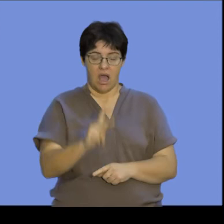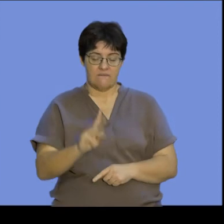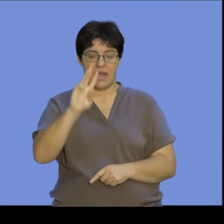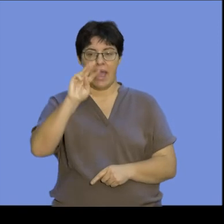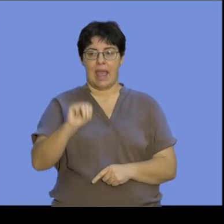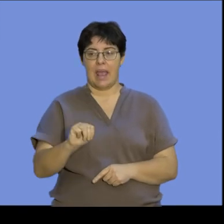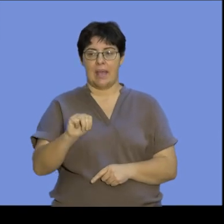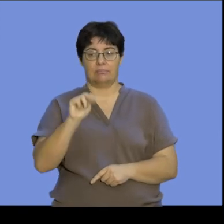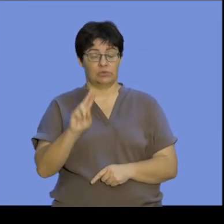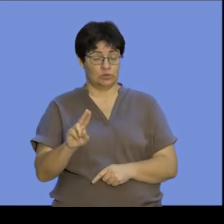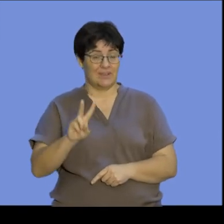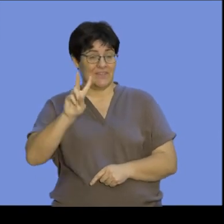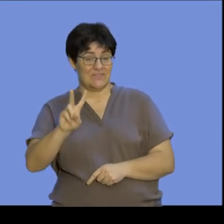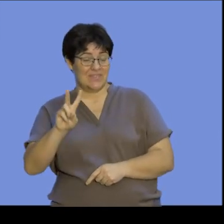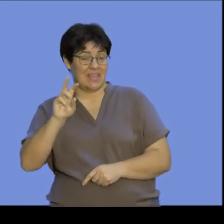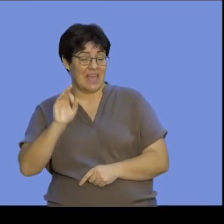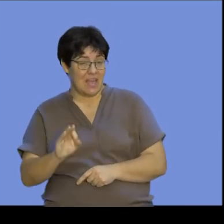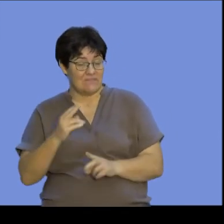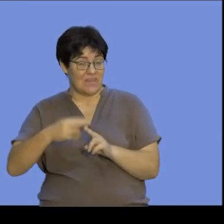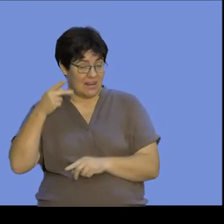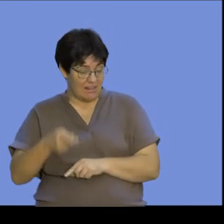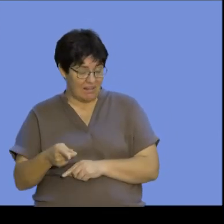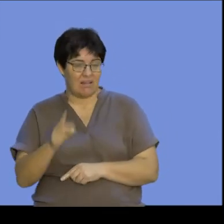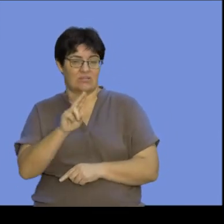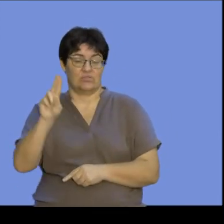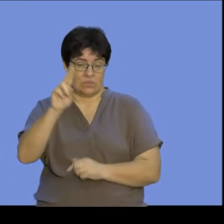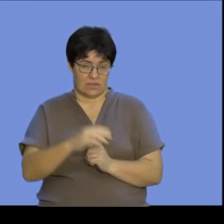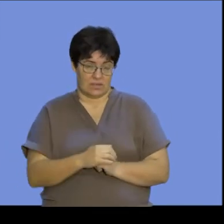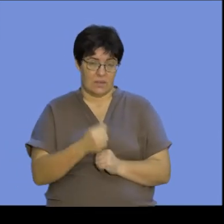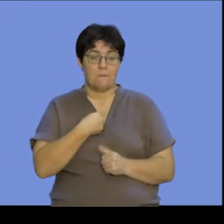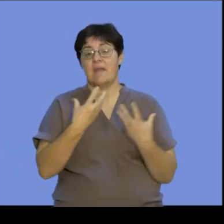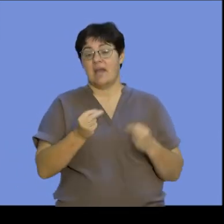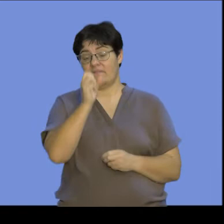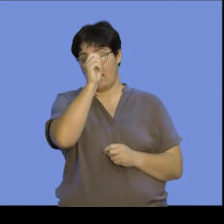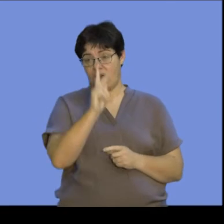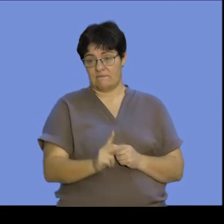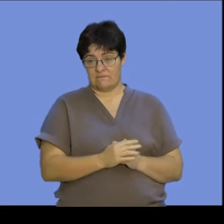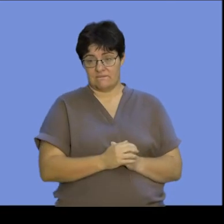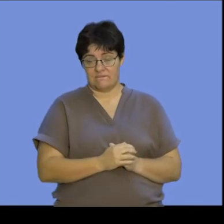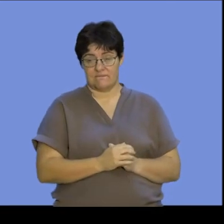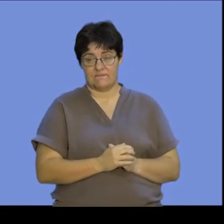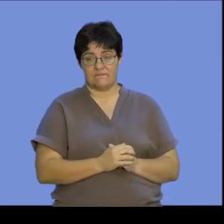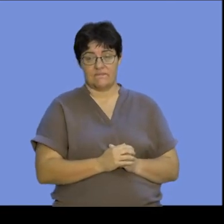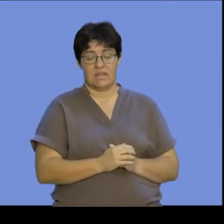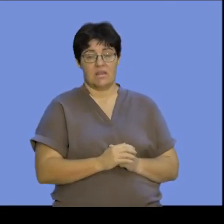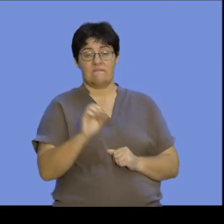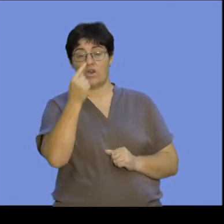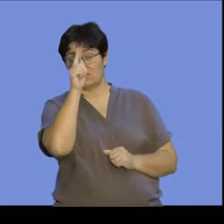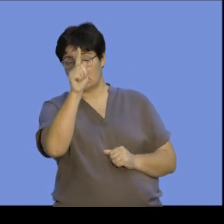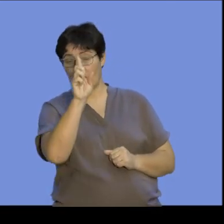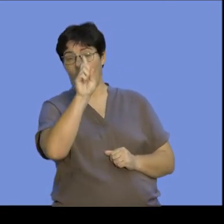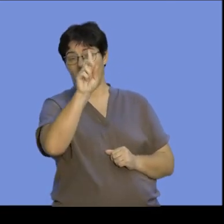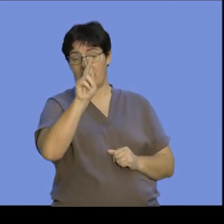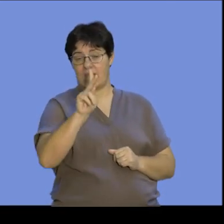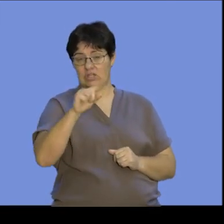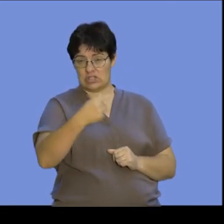final velocity squared. So that means I've got a half, and the first ball was 1 kilogram,